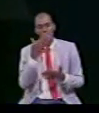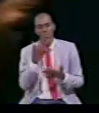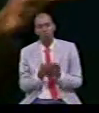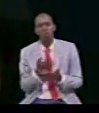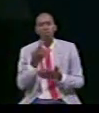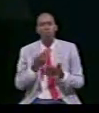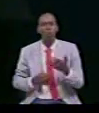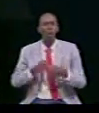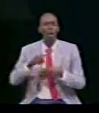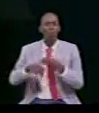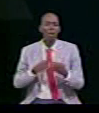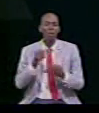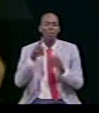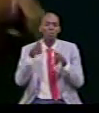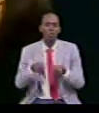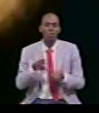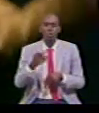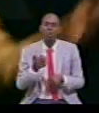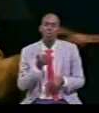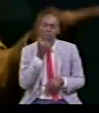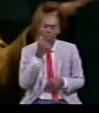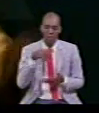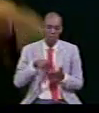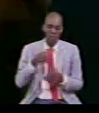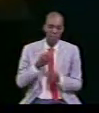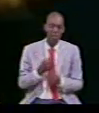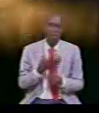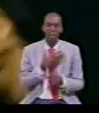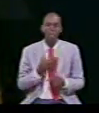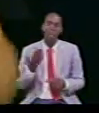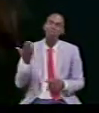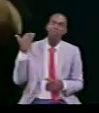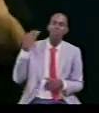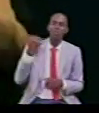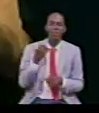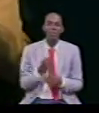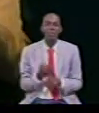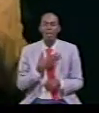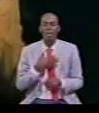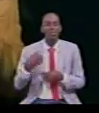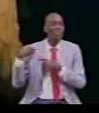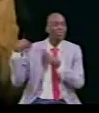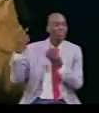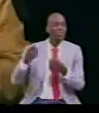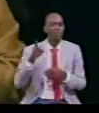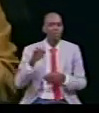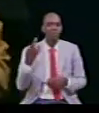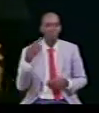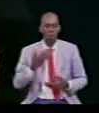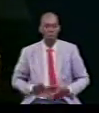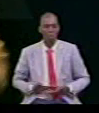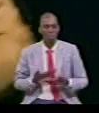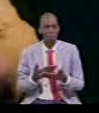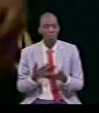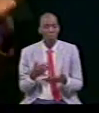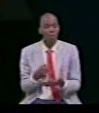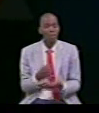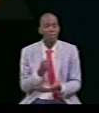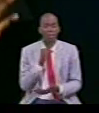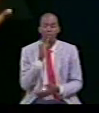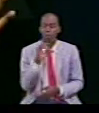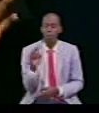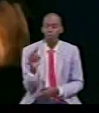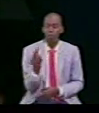you offended the previous year and the previous year. And since you are born, it's only Christ that